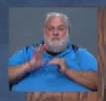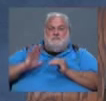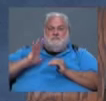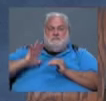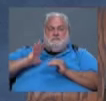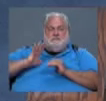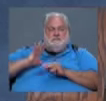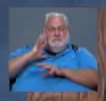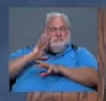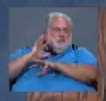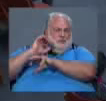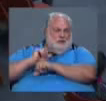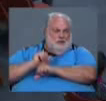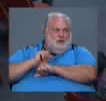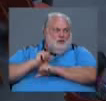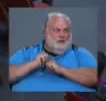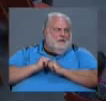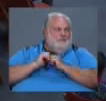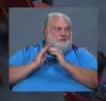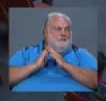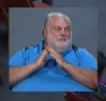fleet.